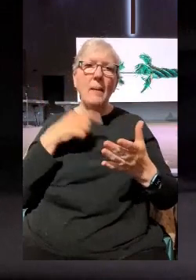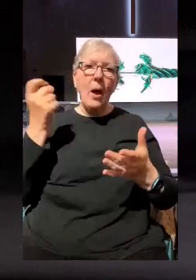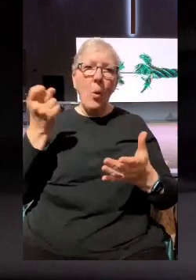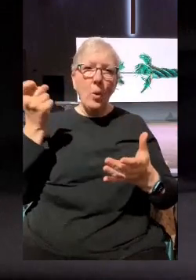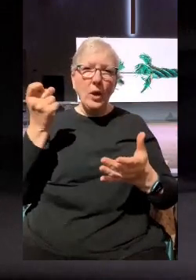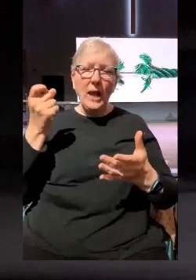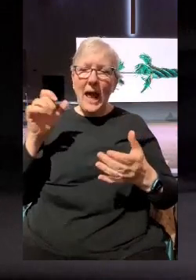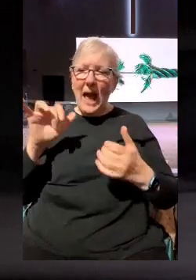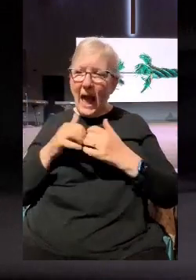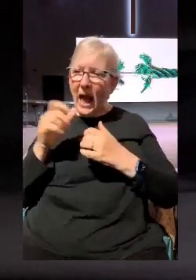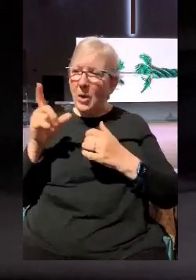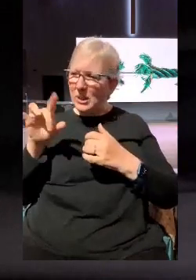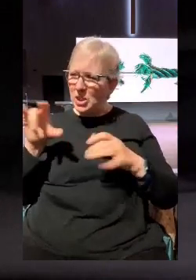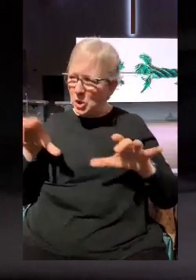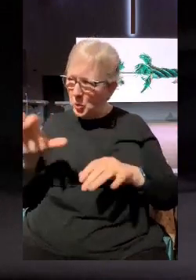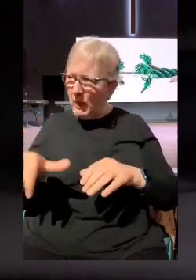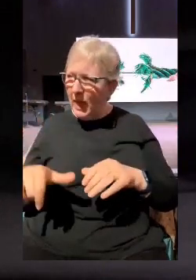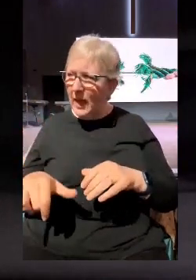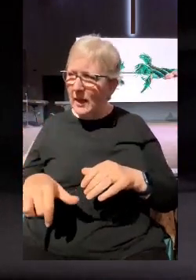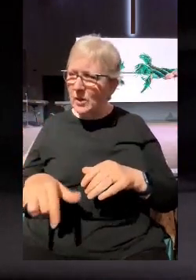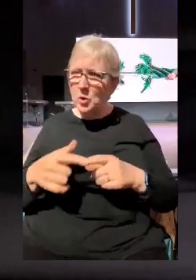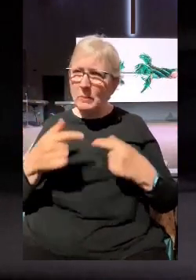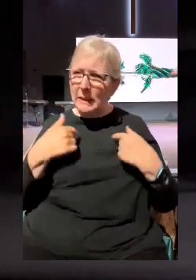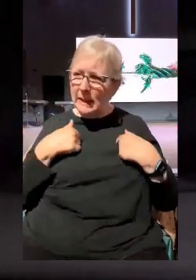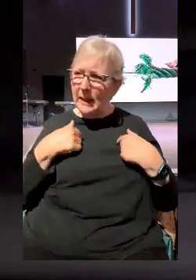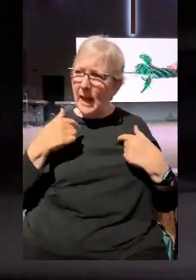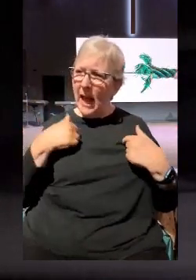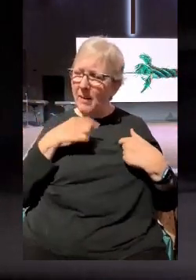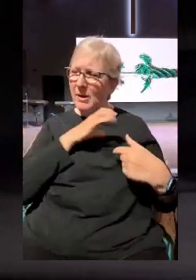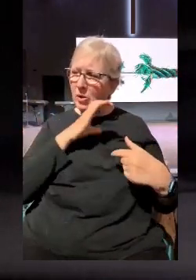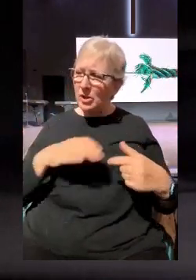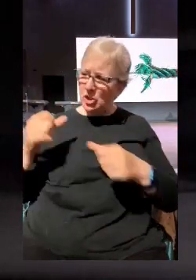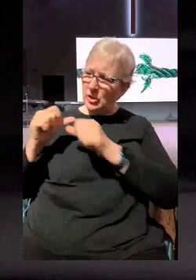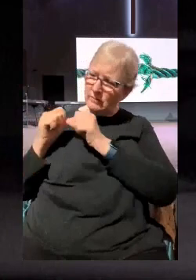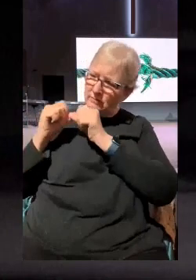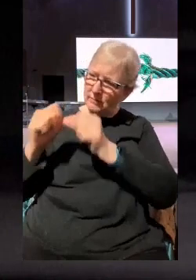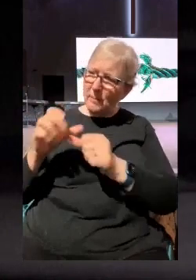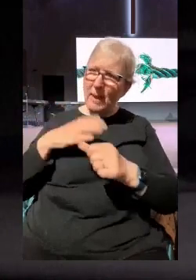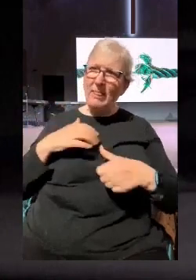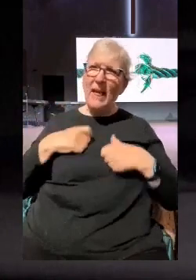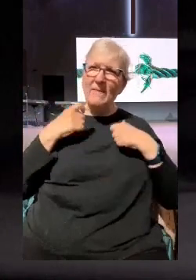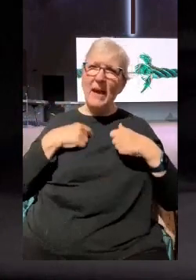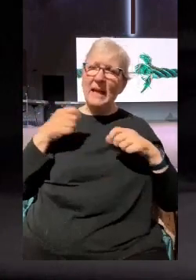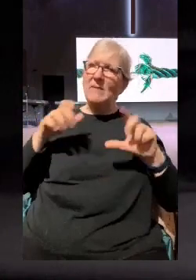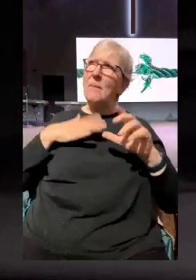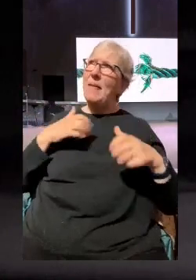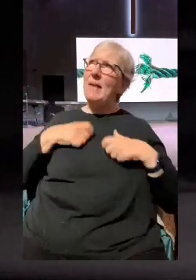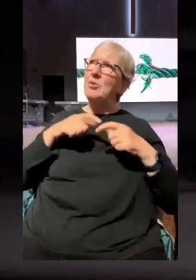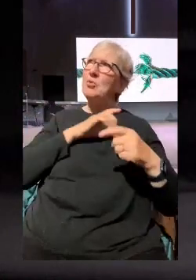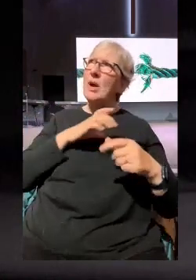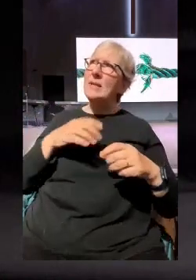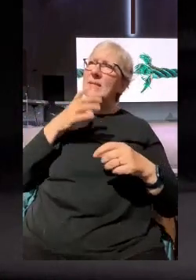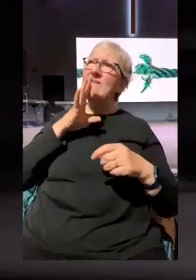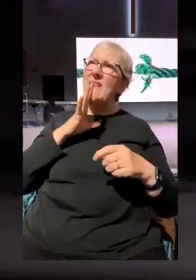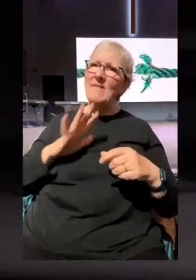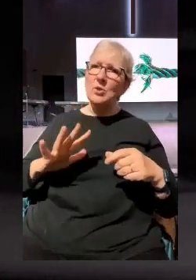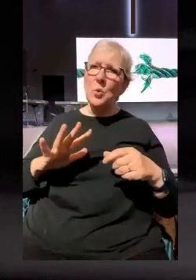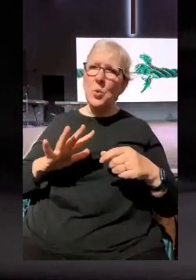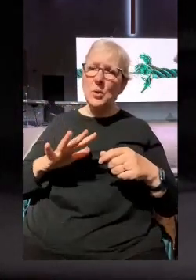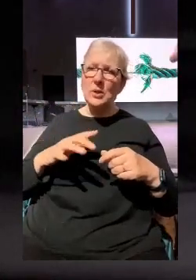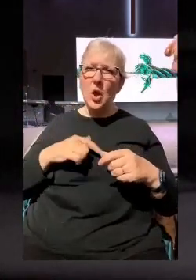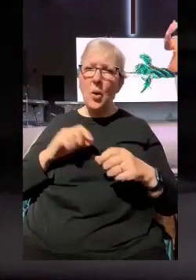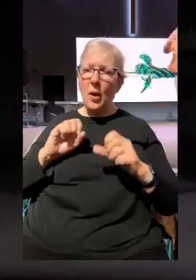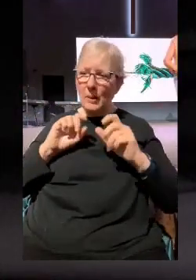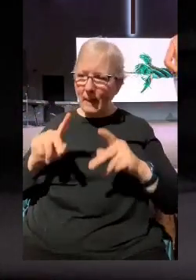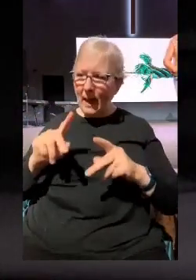do that to me? I'd been a Christian my whole life. I gave my life to Christ when I was 5. Like, what's going on? So I went back in a week, and I was like, all right, I had